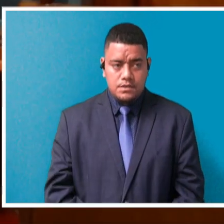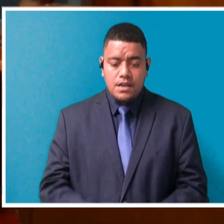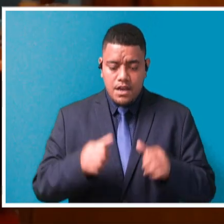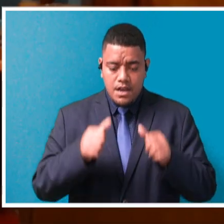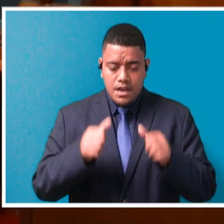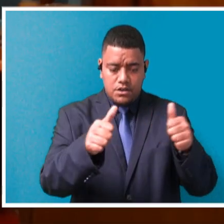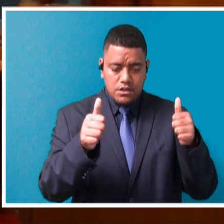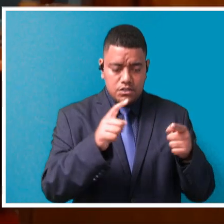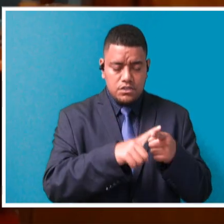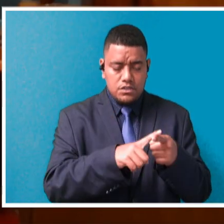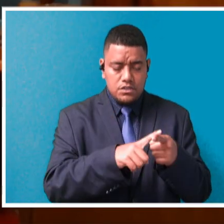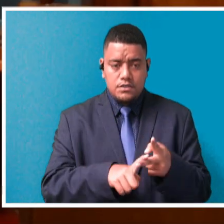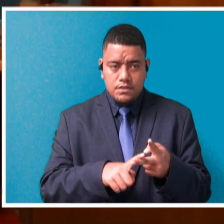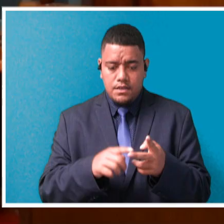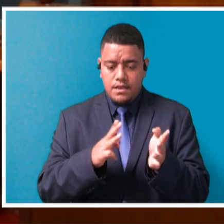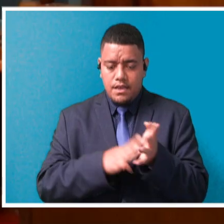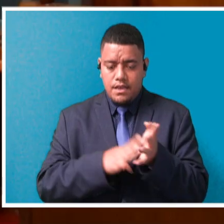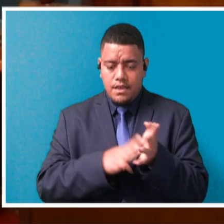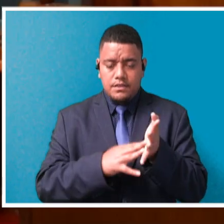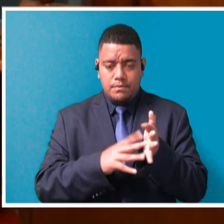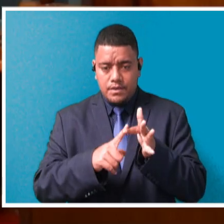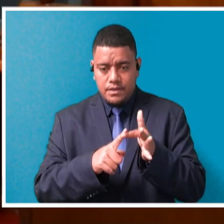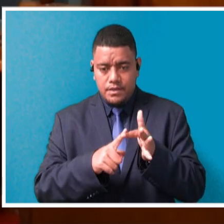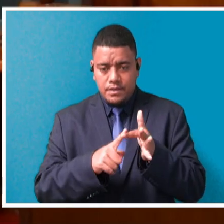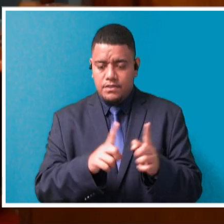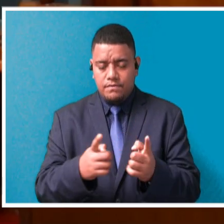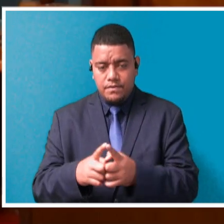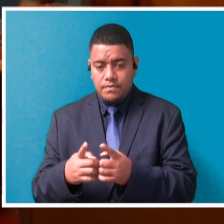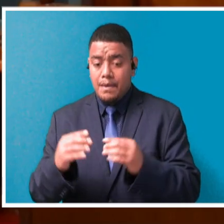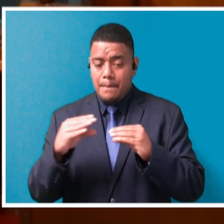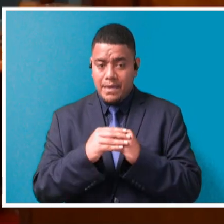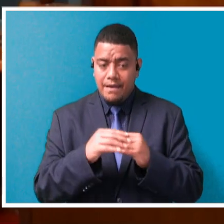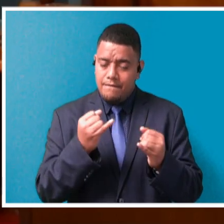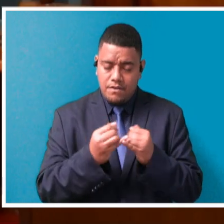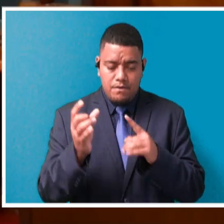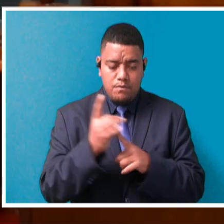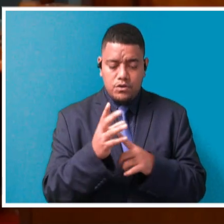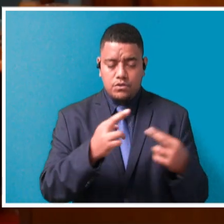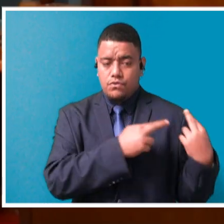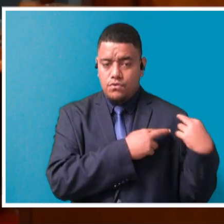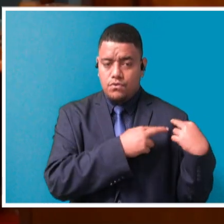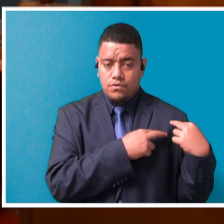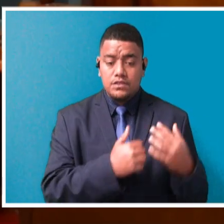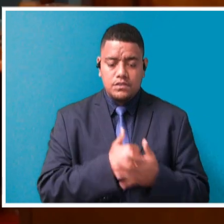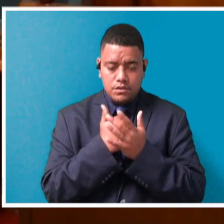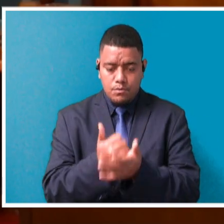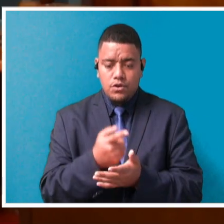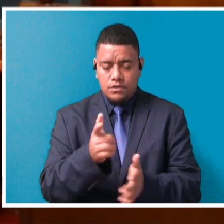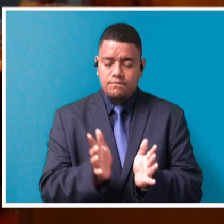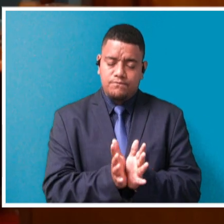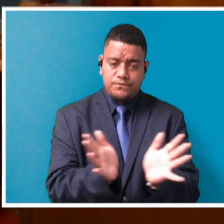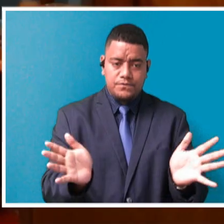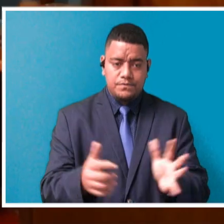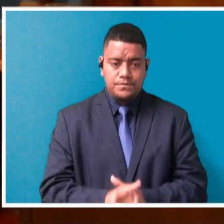agriculture, MSMEs, and emerging value chains, the bank plays a vital role in supporting